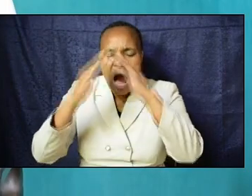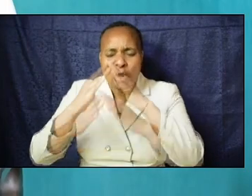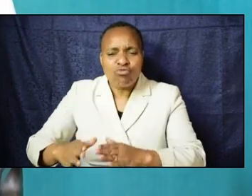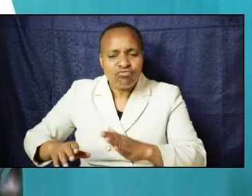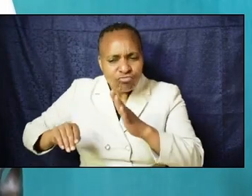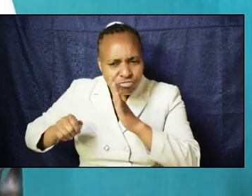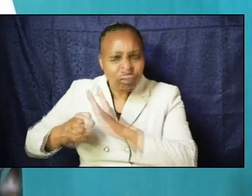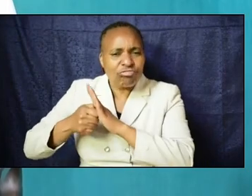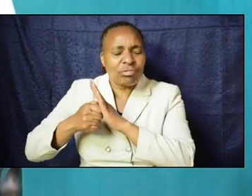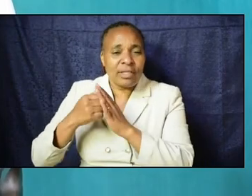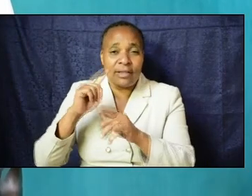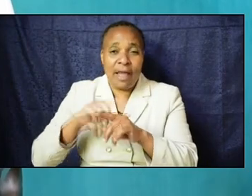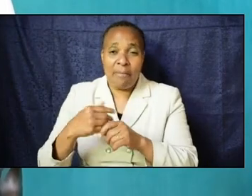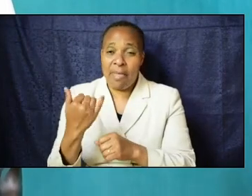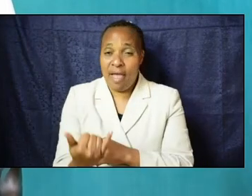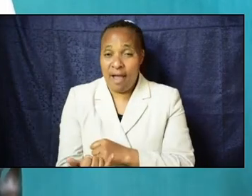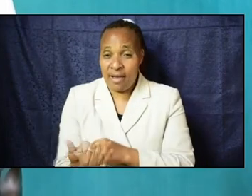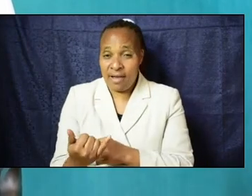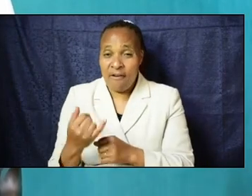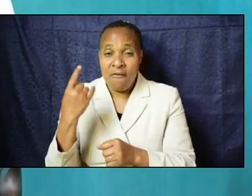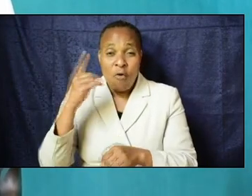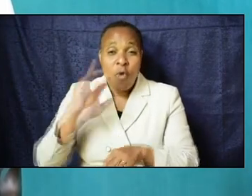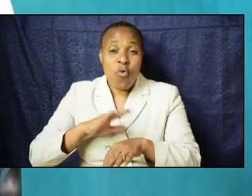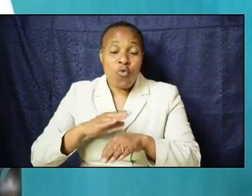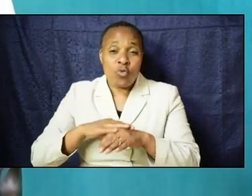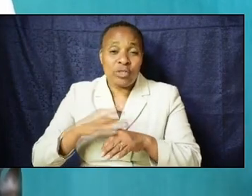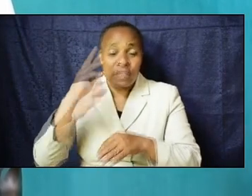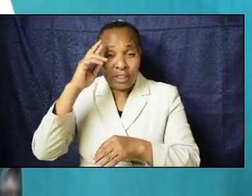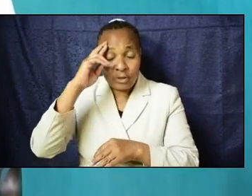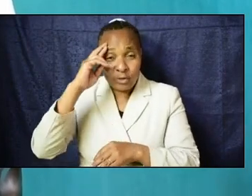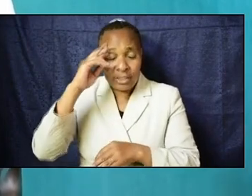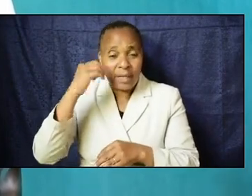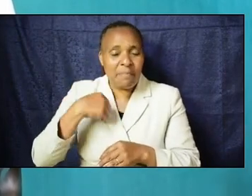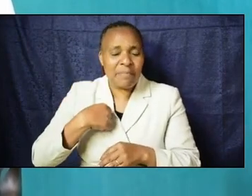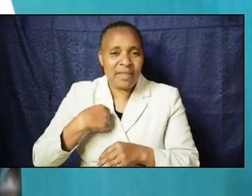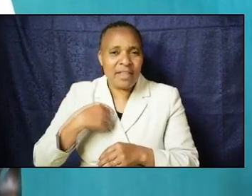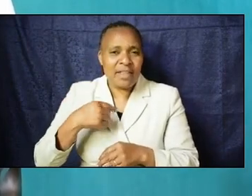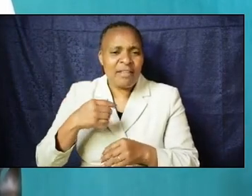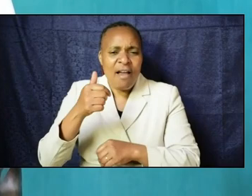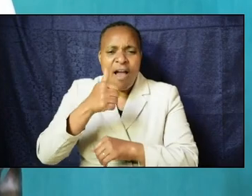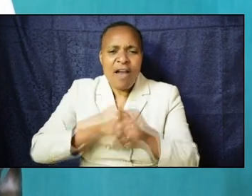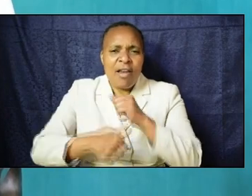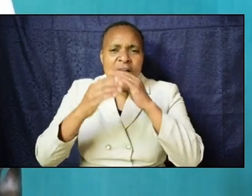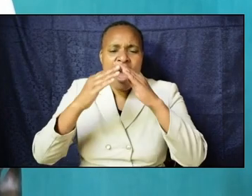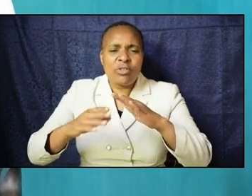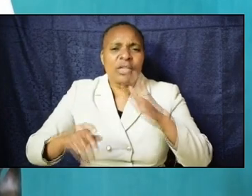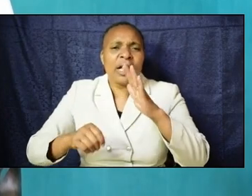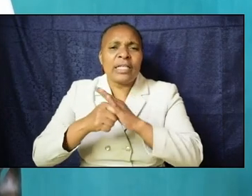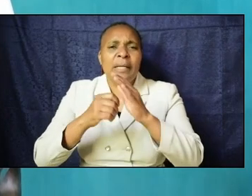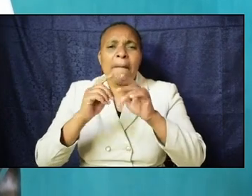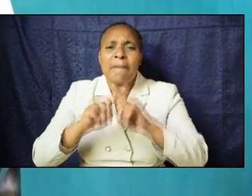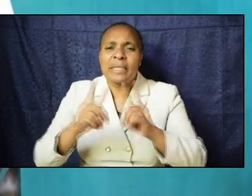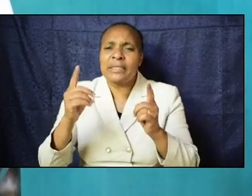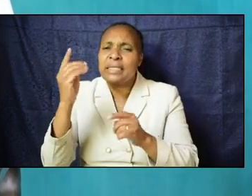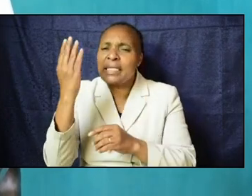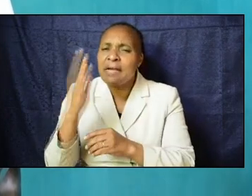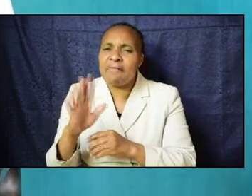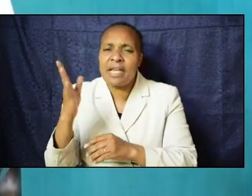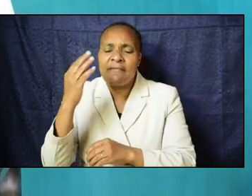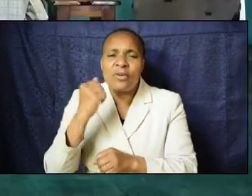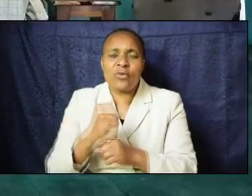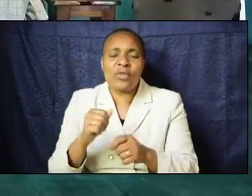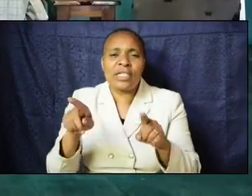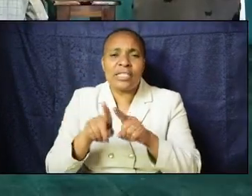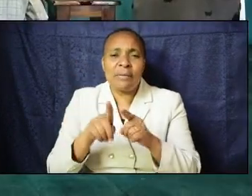when I was younger. For good reasons, I now come to realize, but I was under house arrest. I would never do that again,